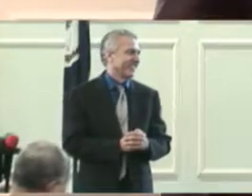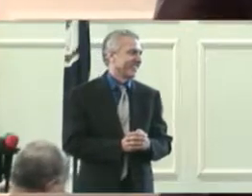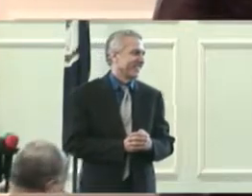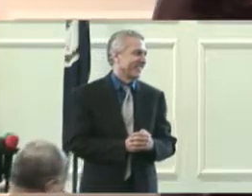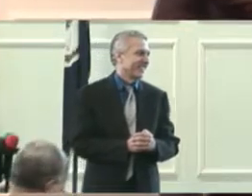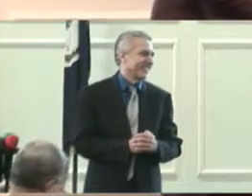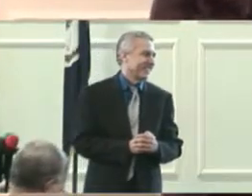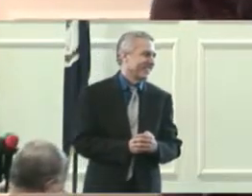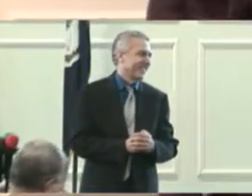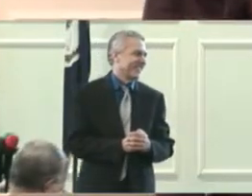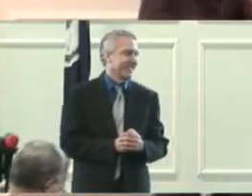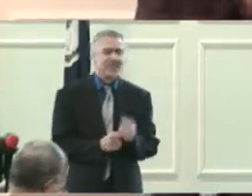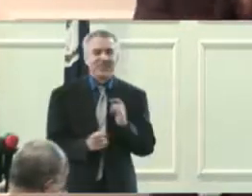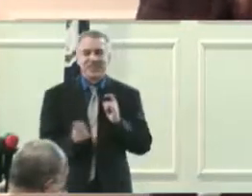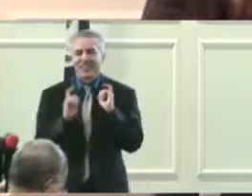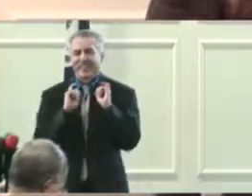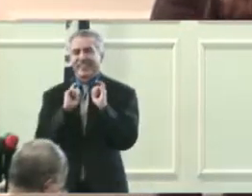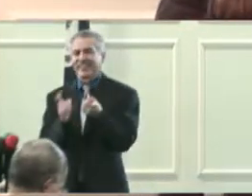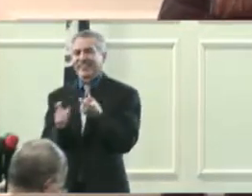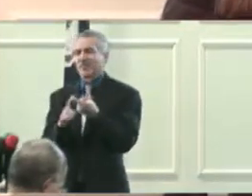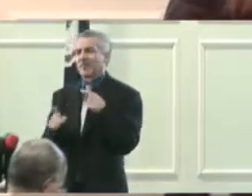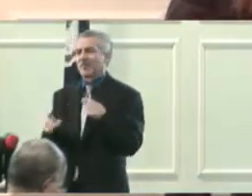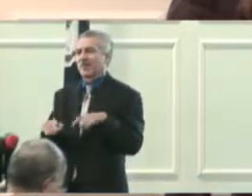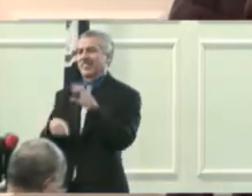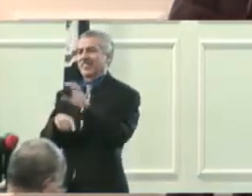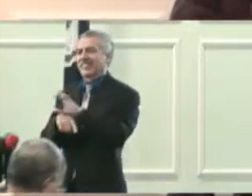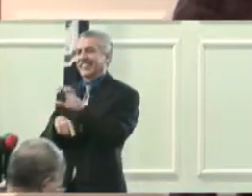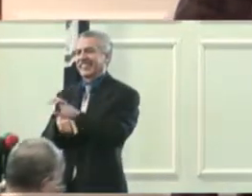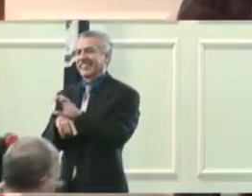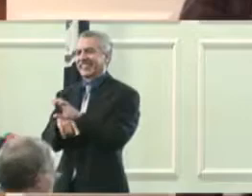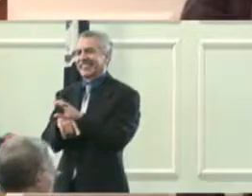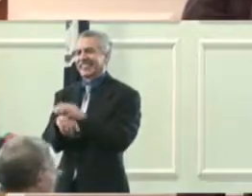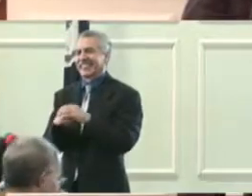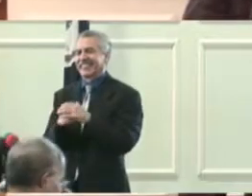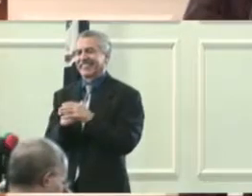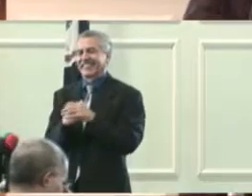from the church. This is Beth. All right.